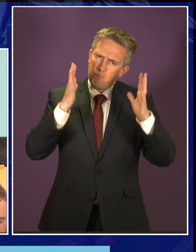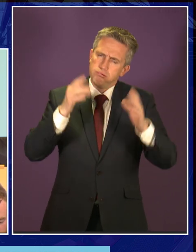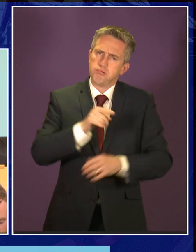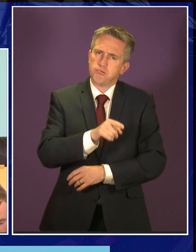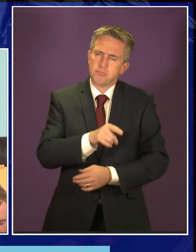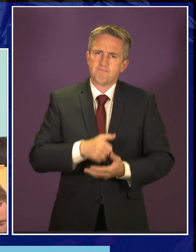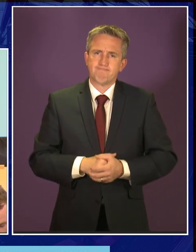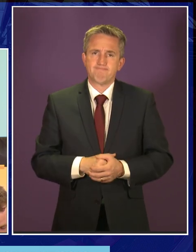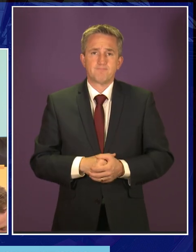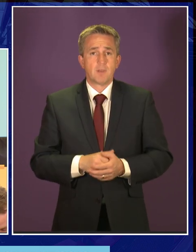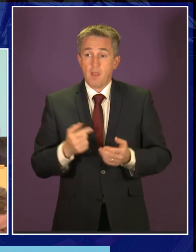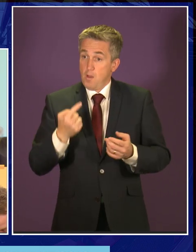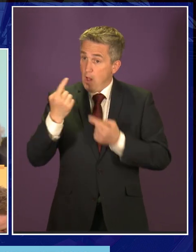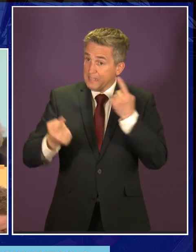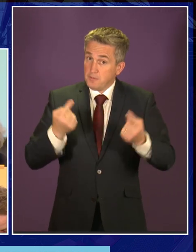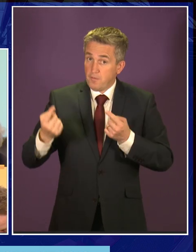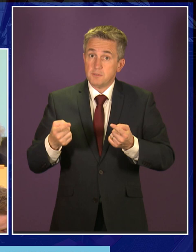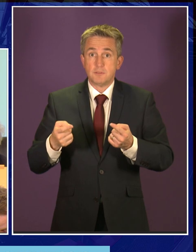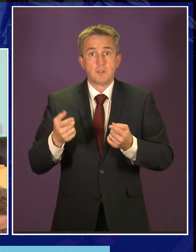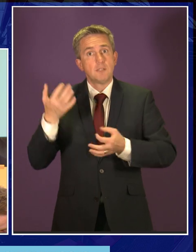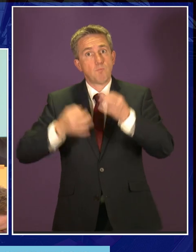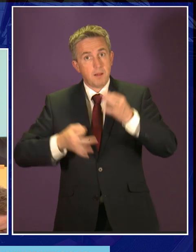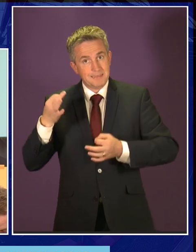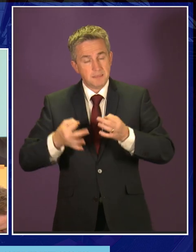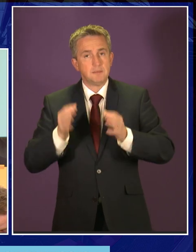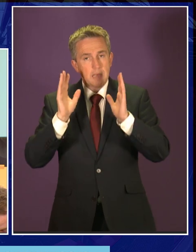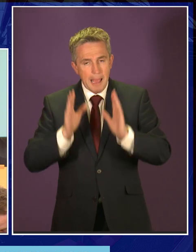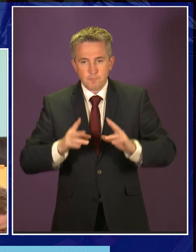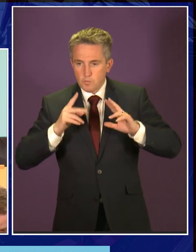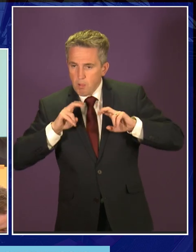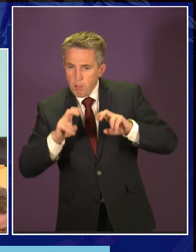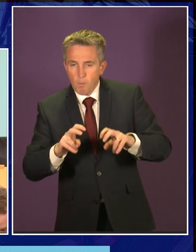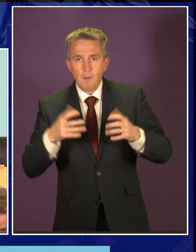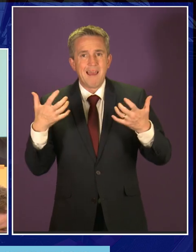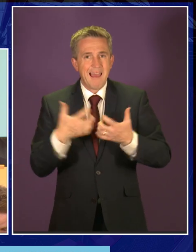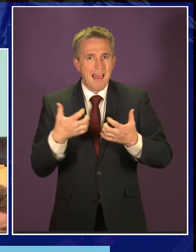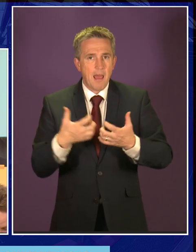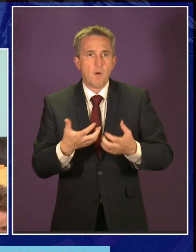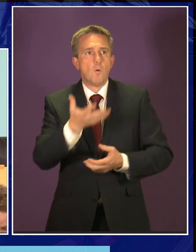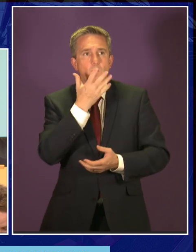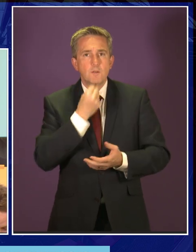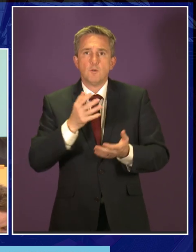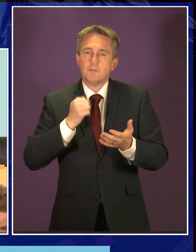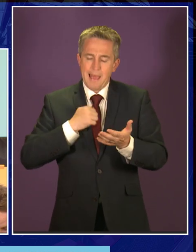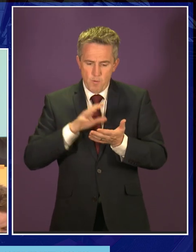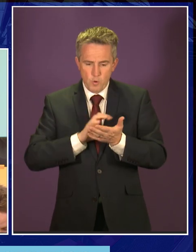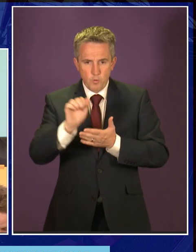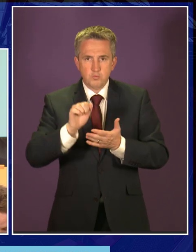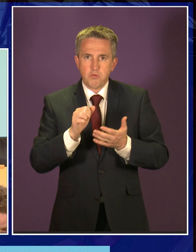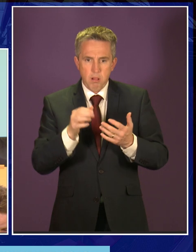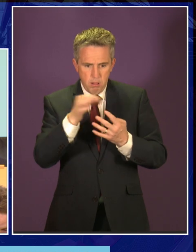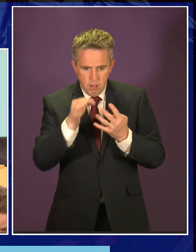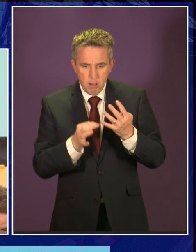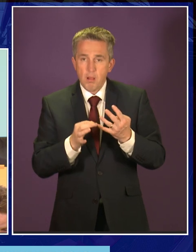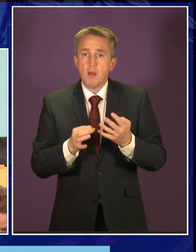policy makers in this room, we must continue to explore the potential use of our cultural assets in bettering the